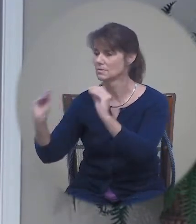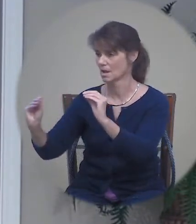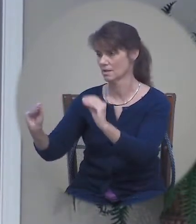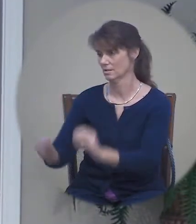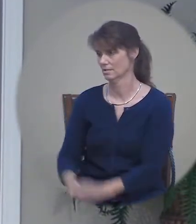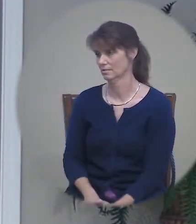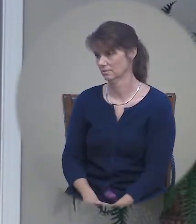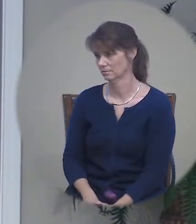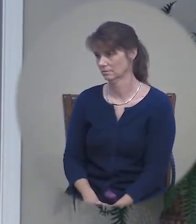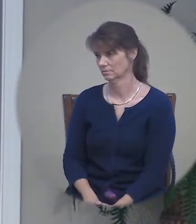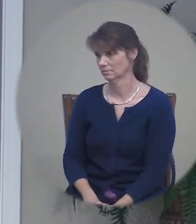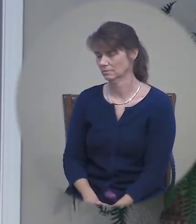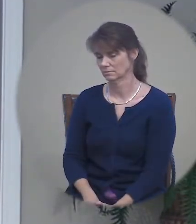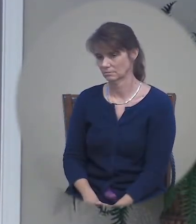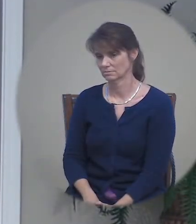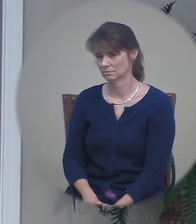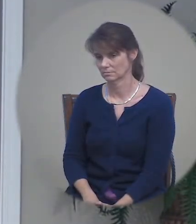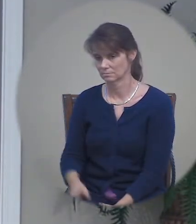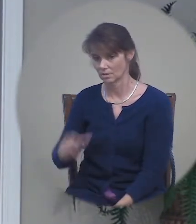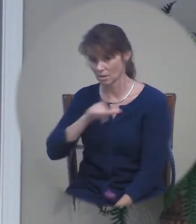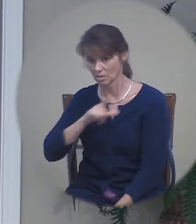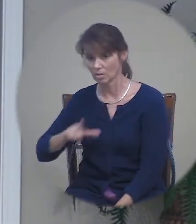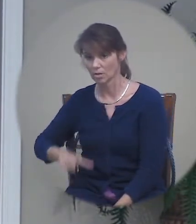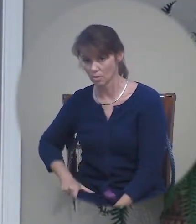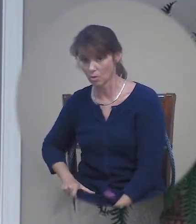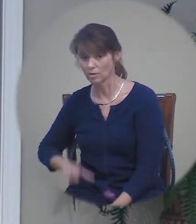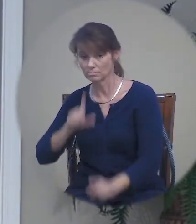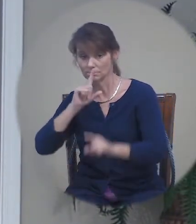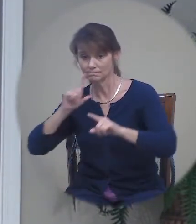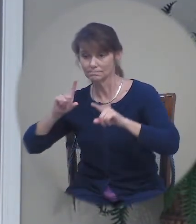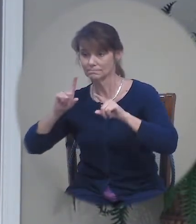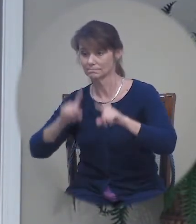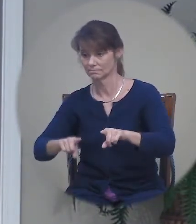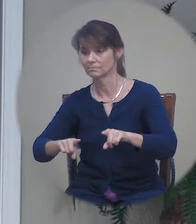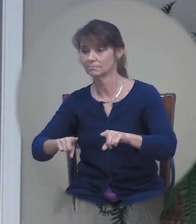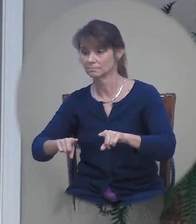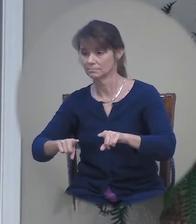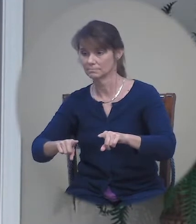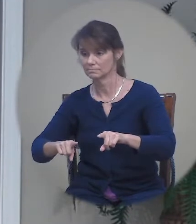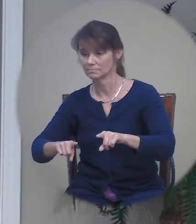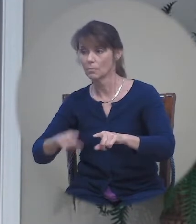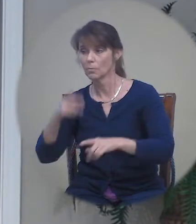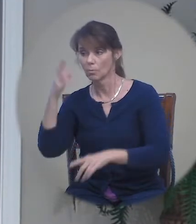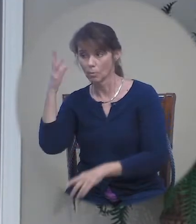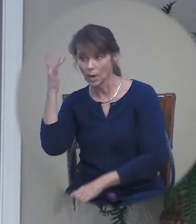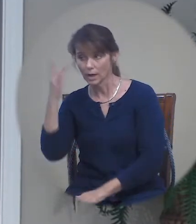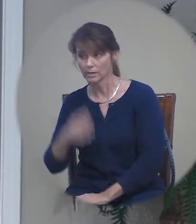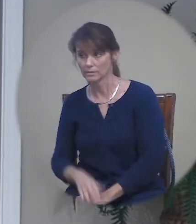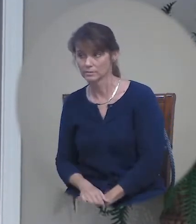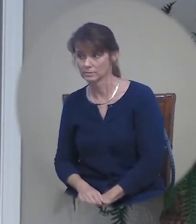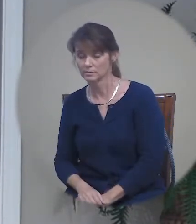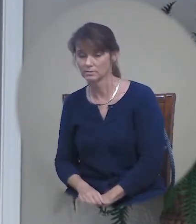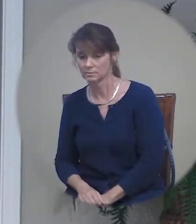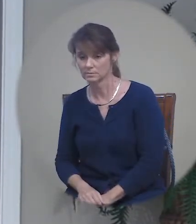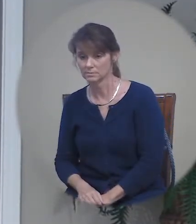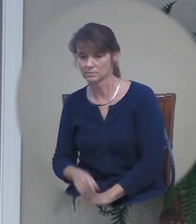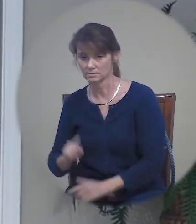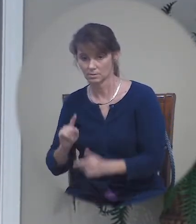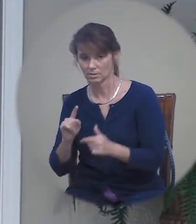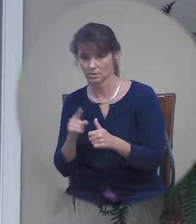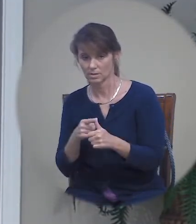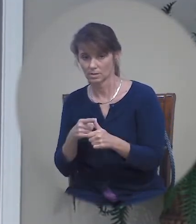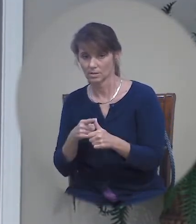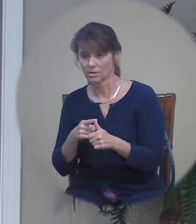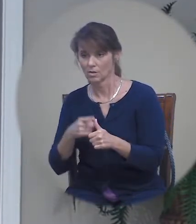or the city itself. The Lord has decreed it. And he does so for two reasons, at least here in the end of this text. One, for